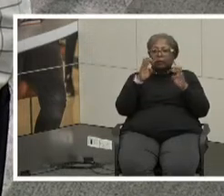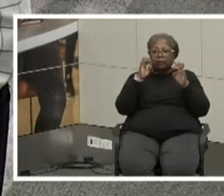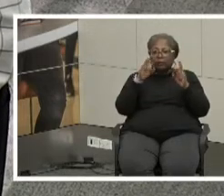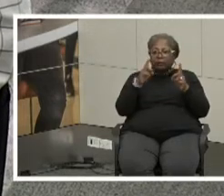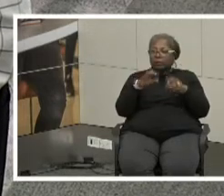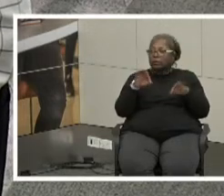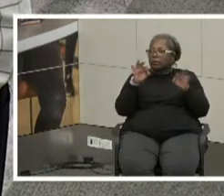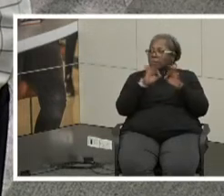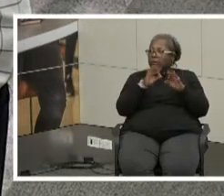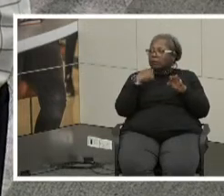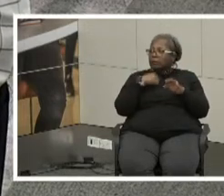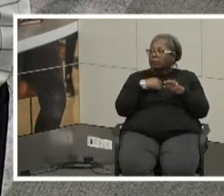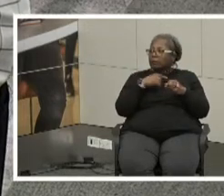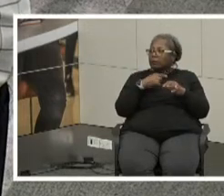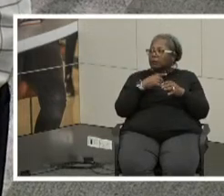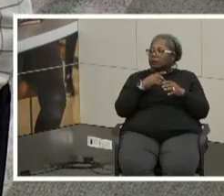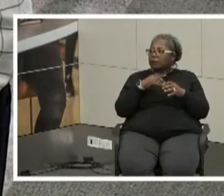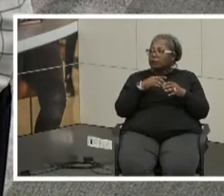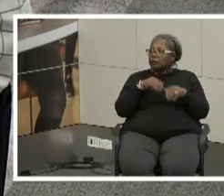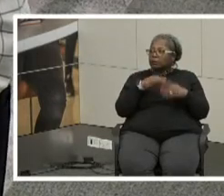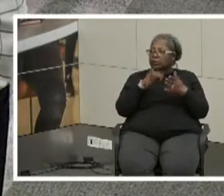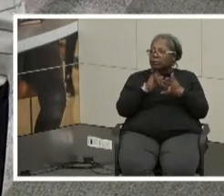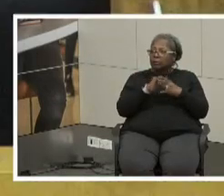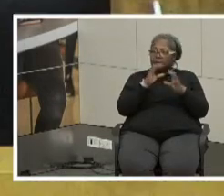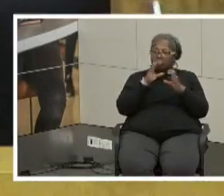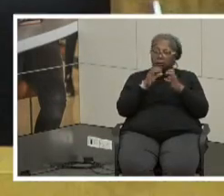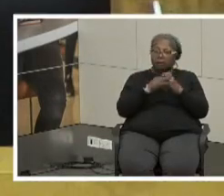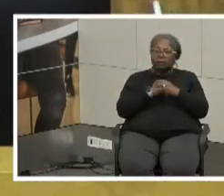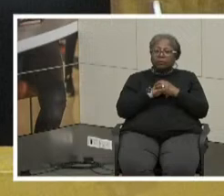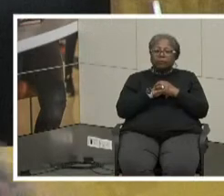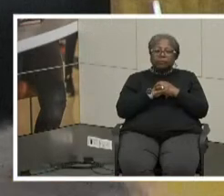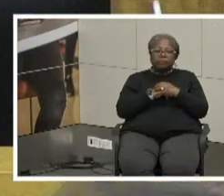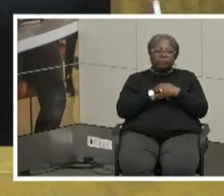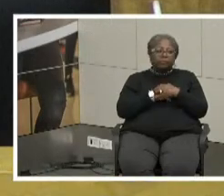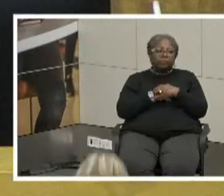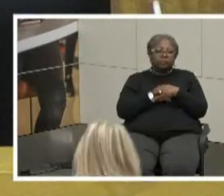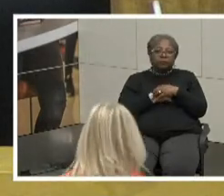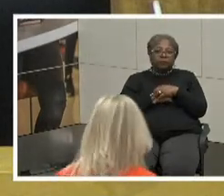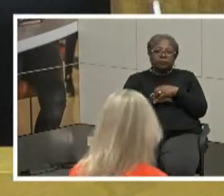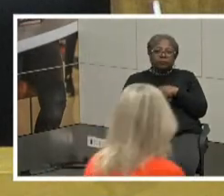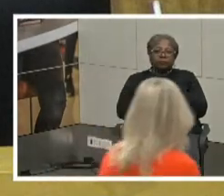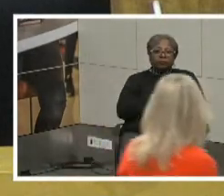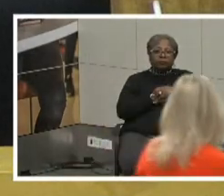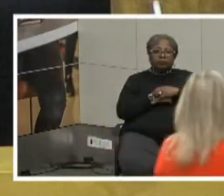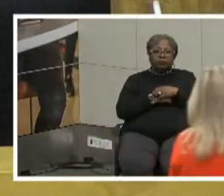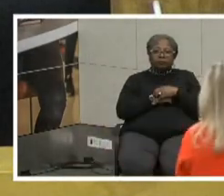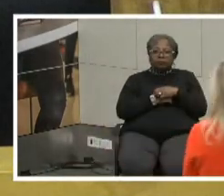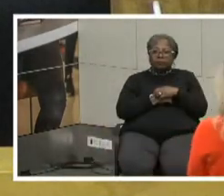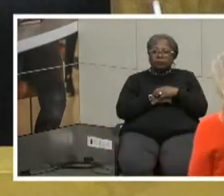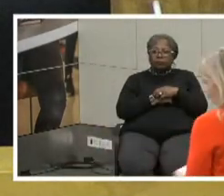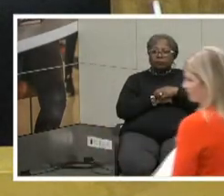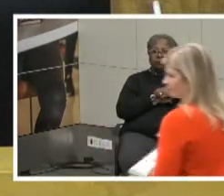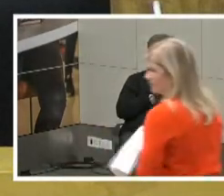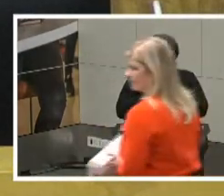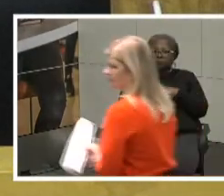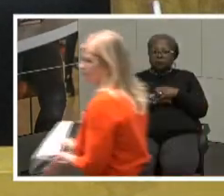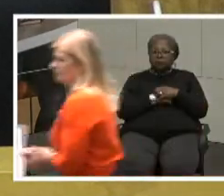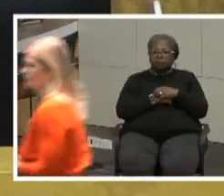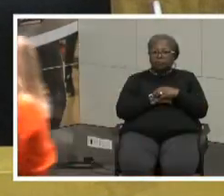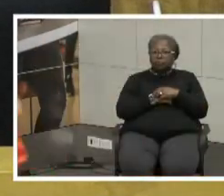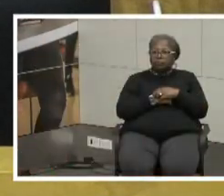is imperative that we address these thank you sir our next speaker is Don